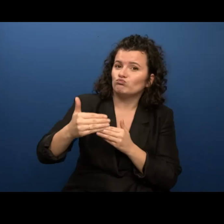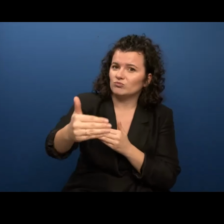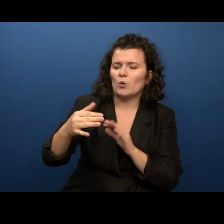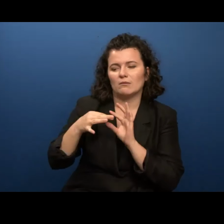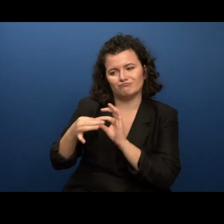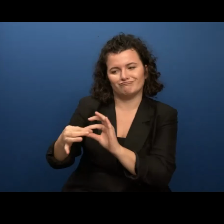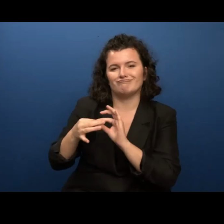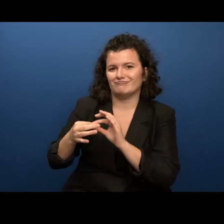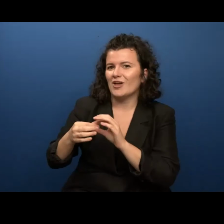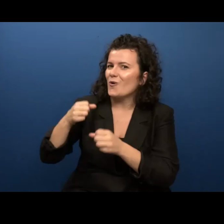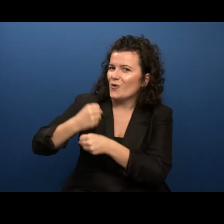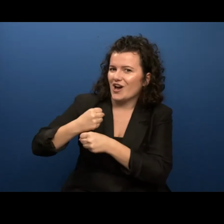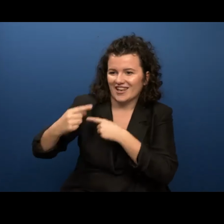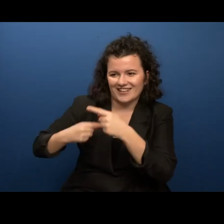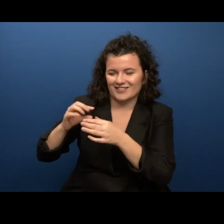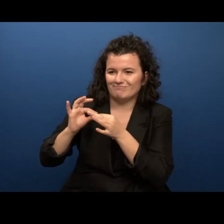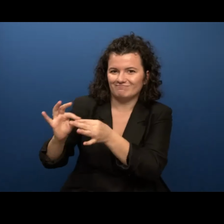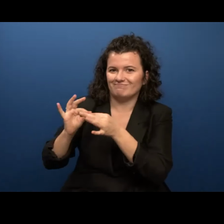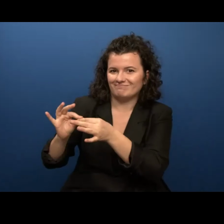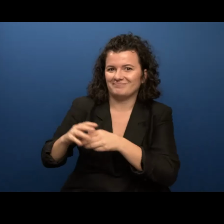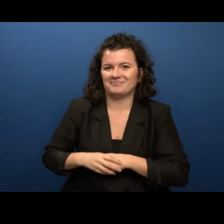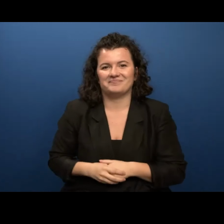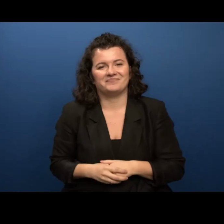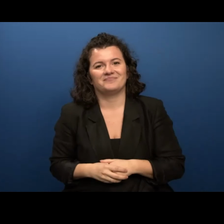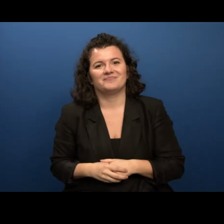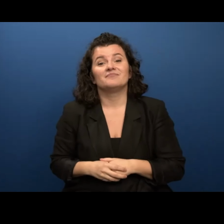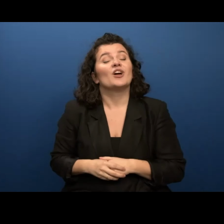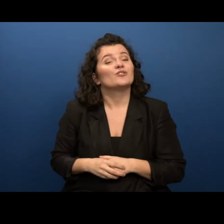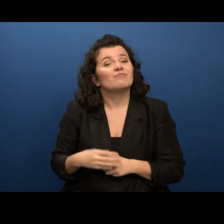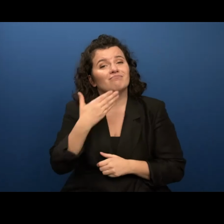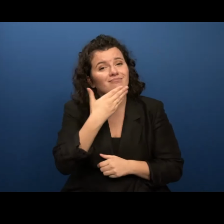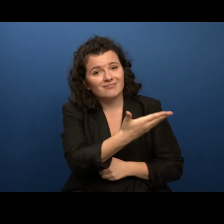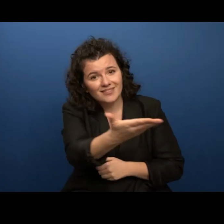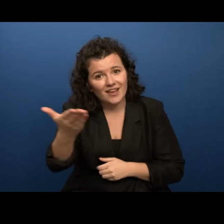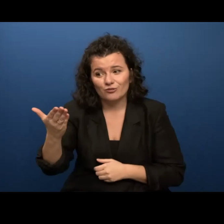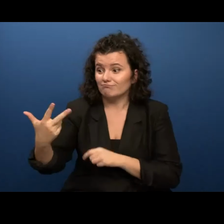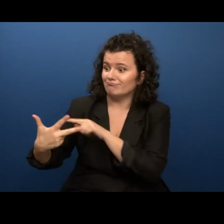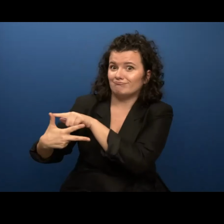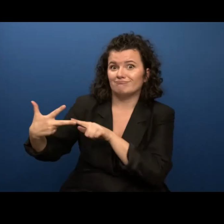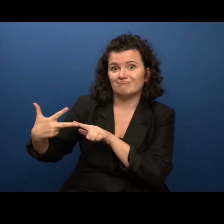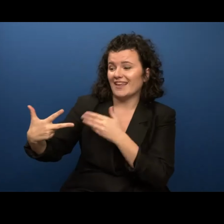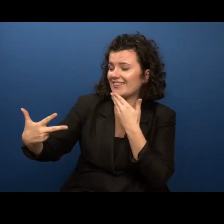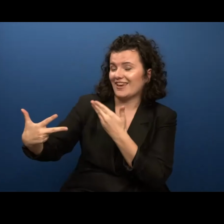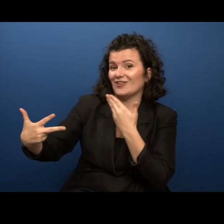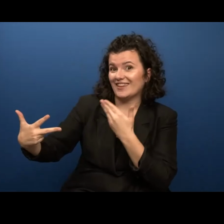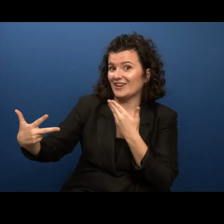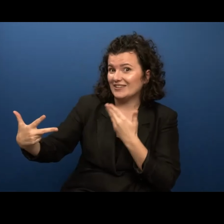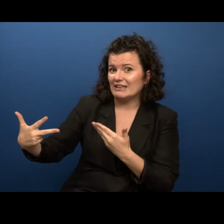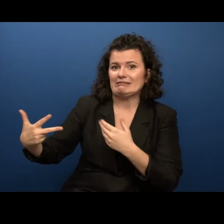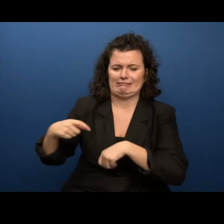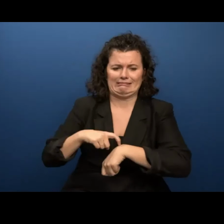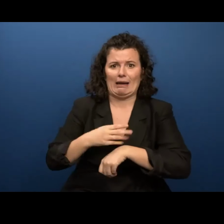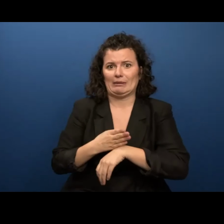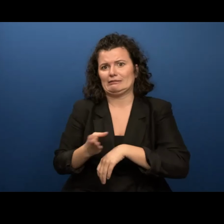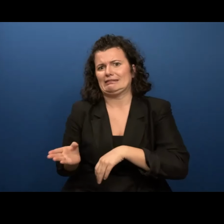well. Just a final comment to me. Thank you so much to all the speakers. I'm really sorry that we've run out of